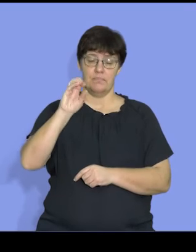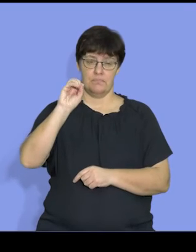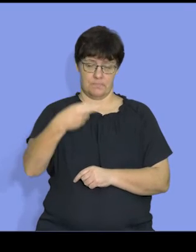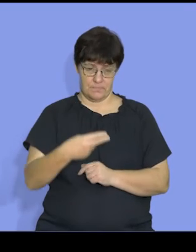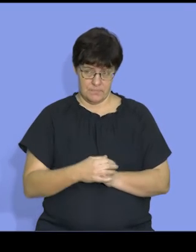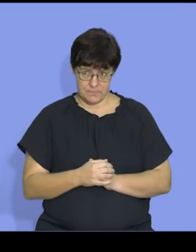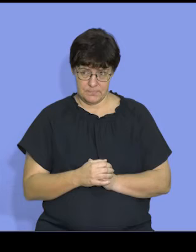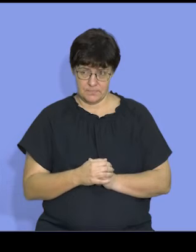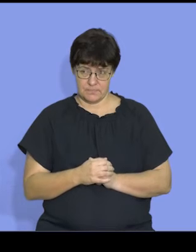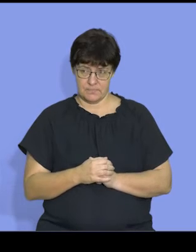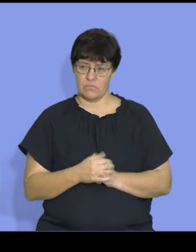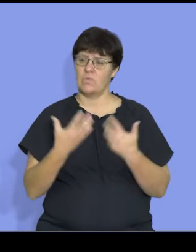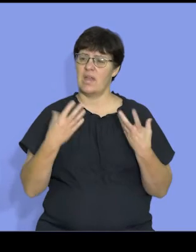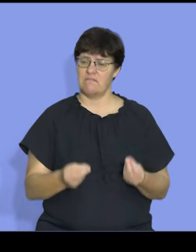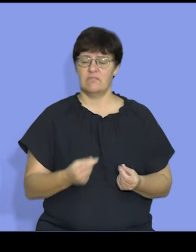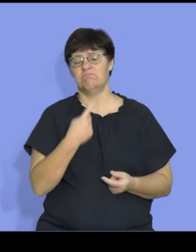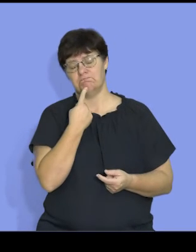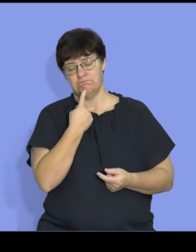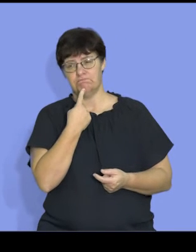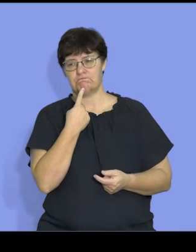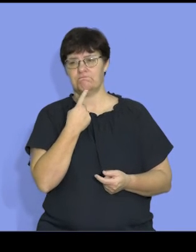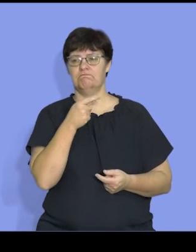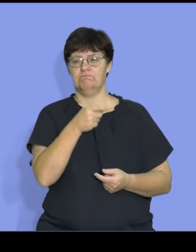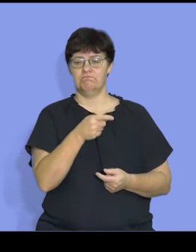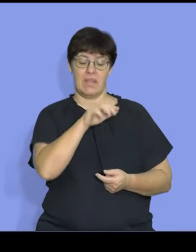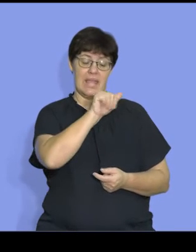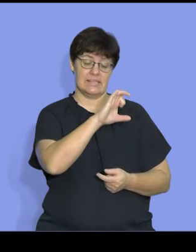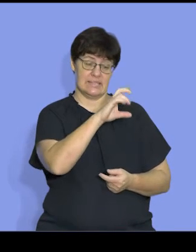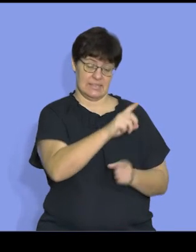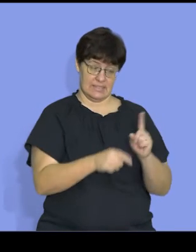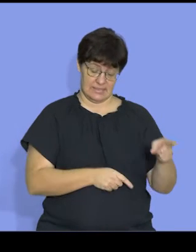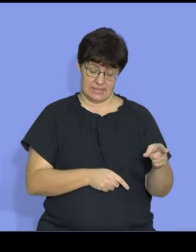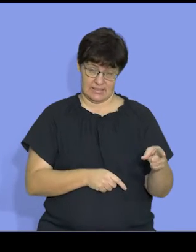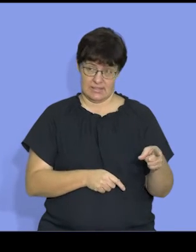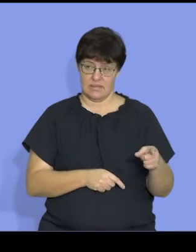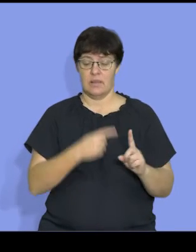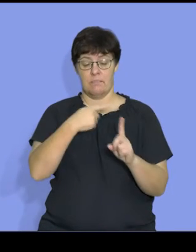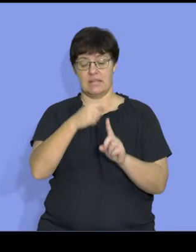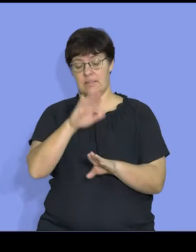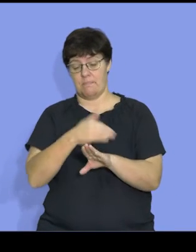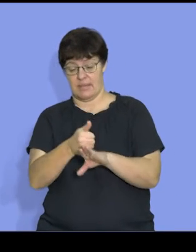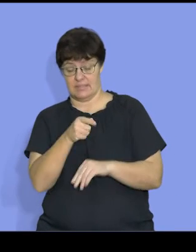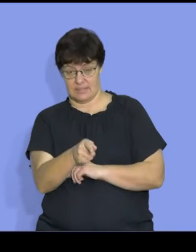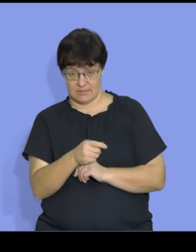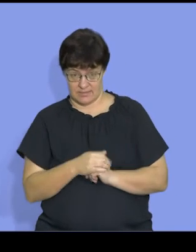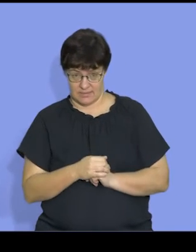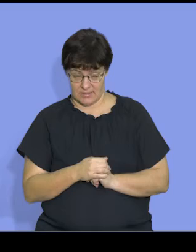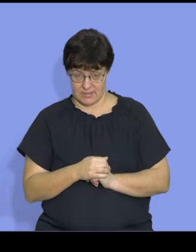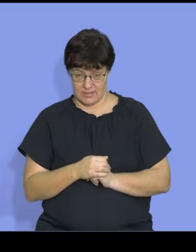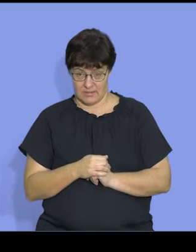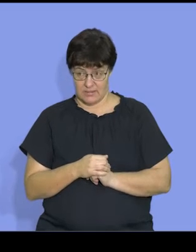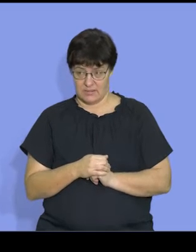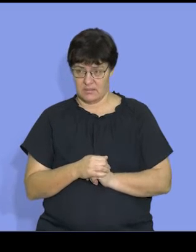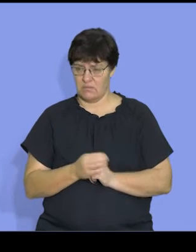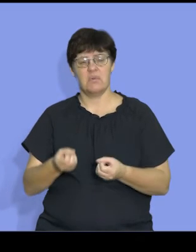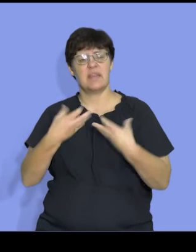have appreciated that this is an acid, okay, plus base, right? What does